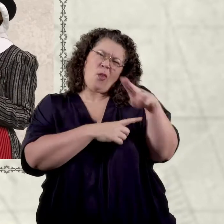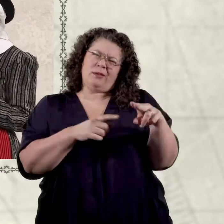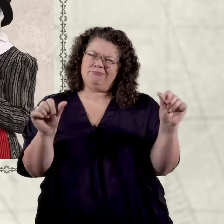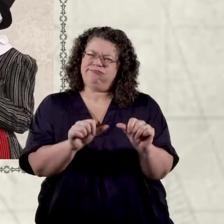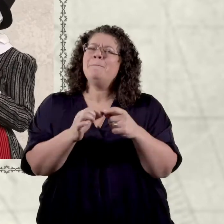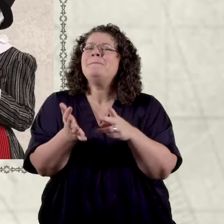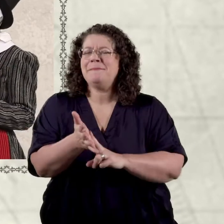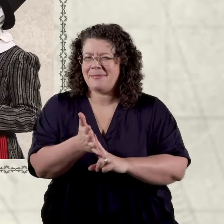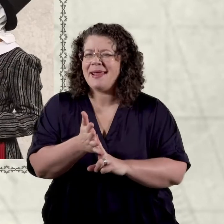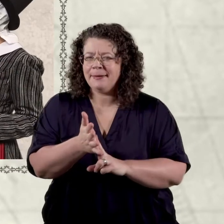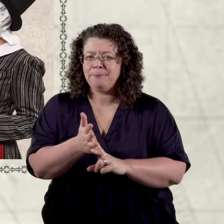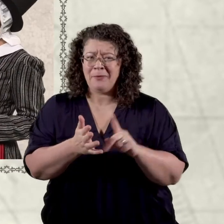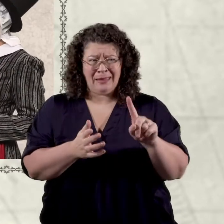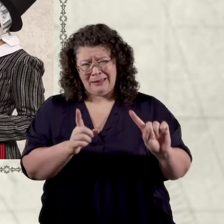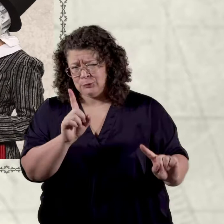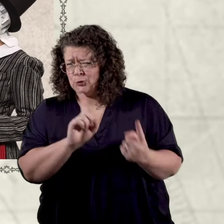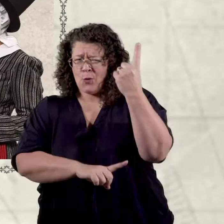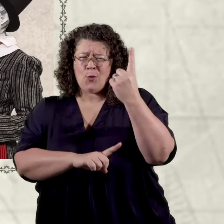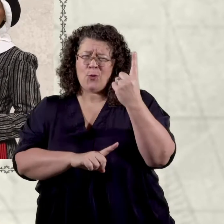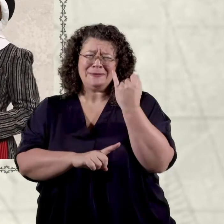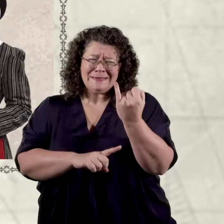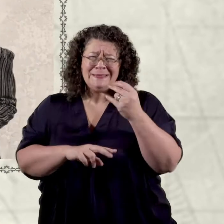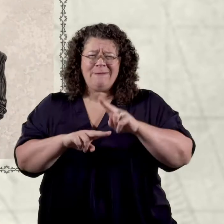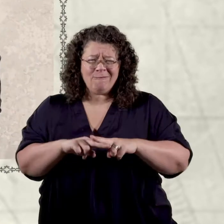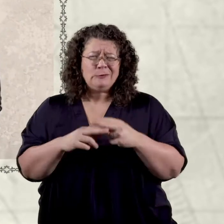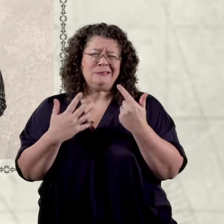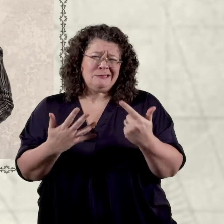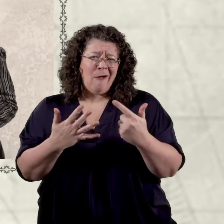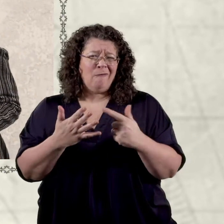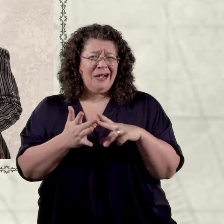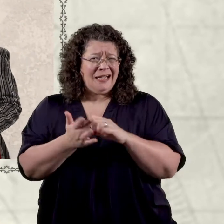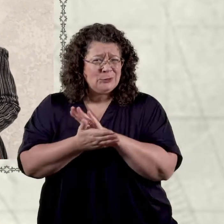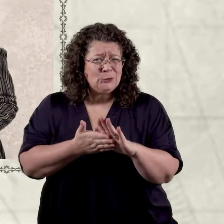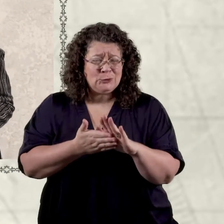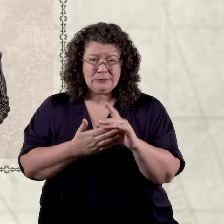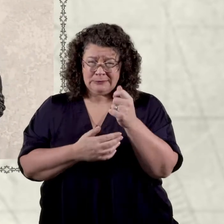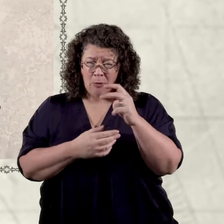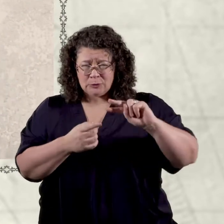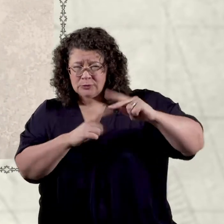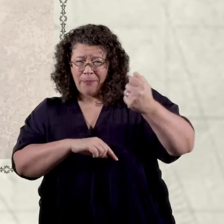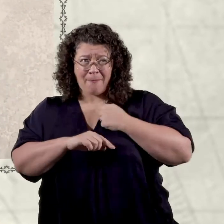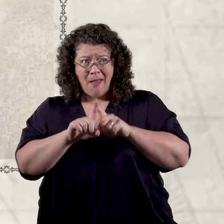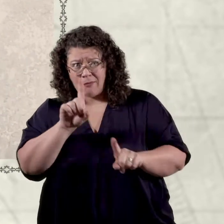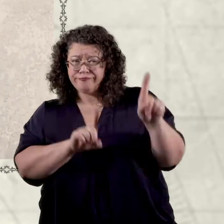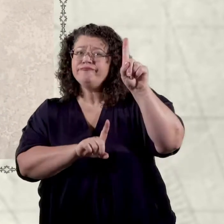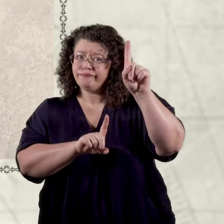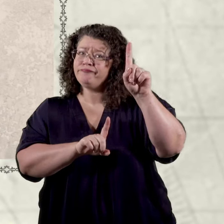him Ben. He was 6'7", nearly double my size. A good